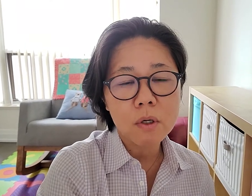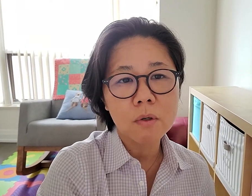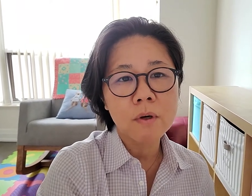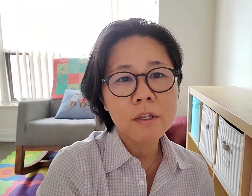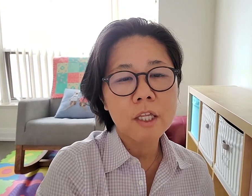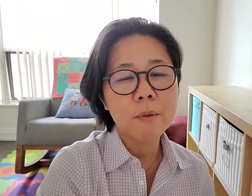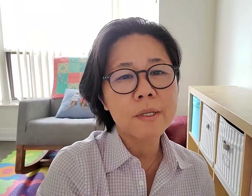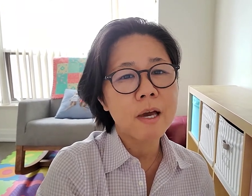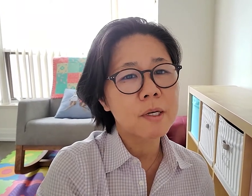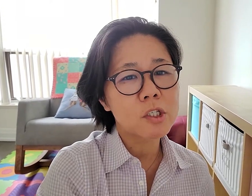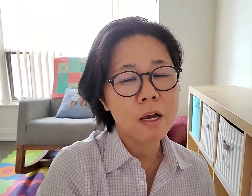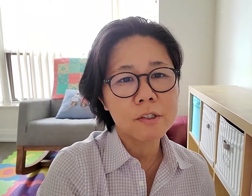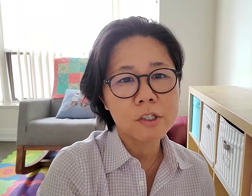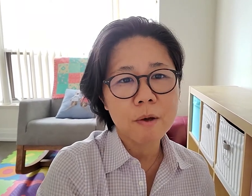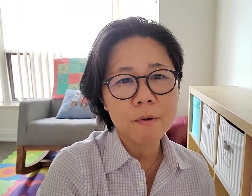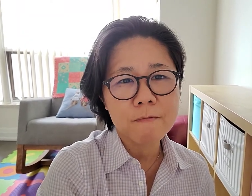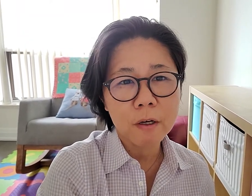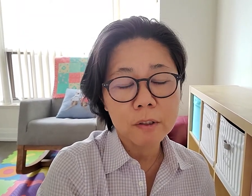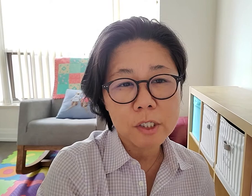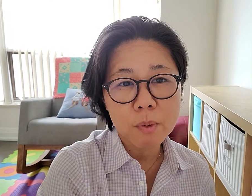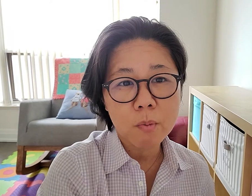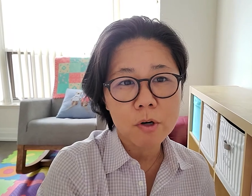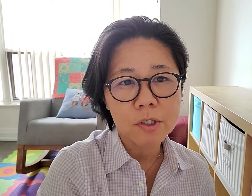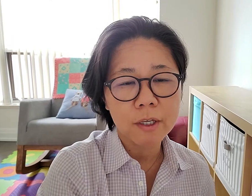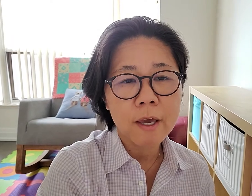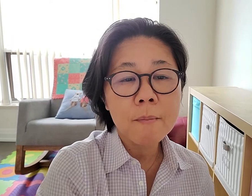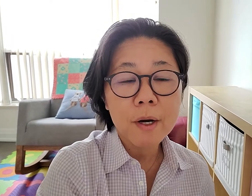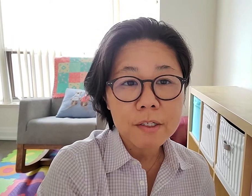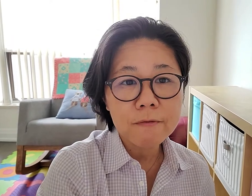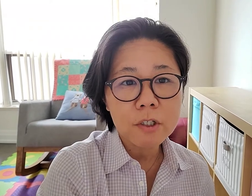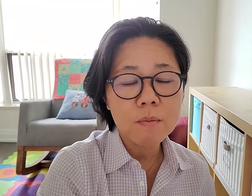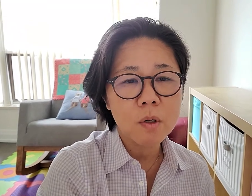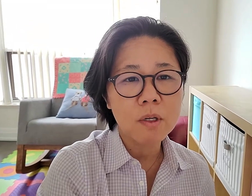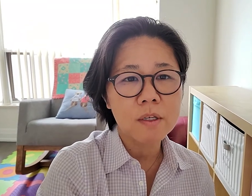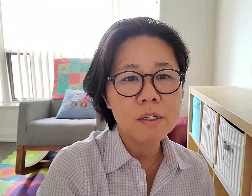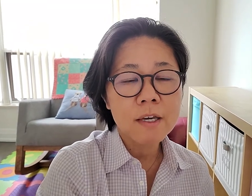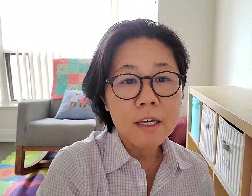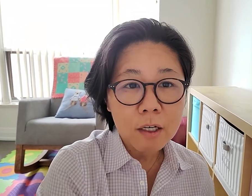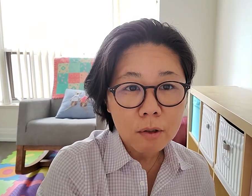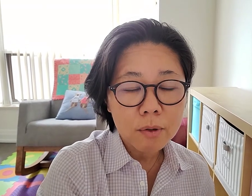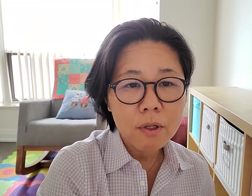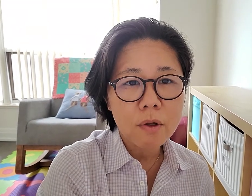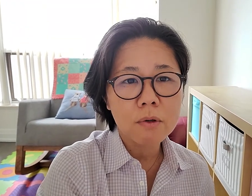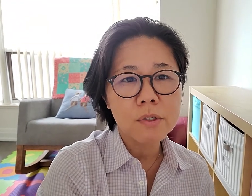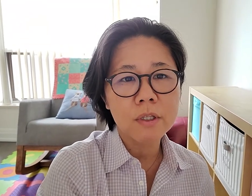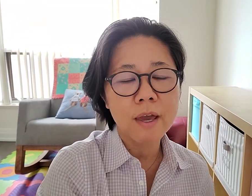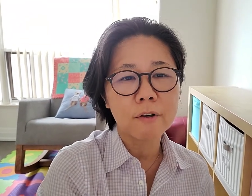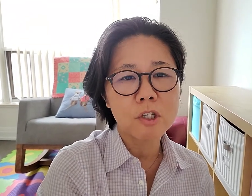also know that the pandemic challenges have been felt disproportionately by different communities,